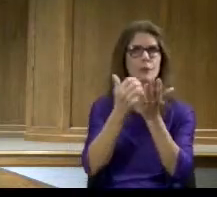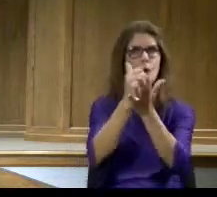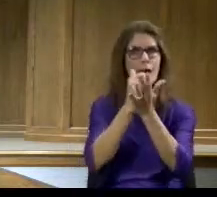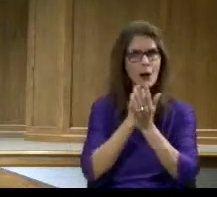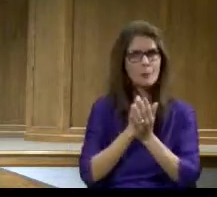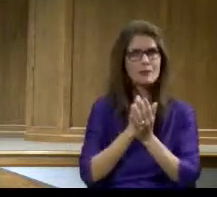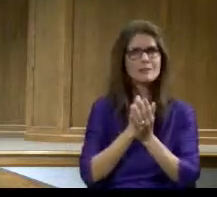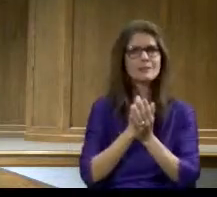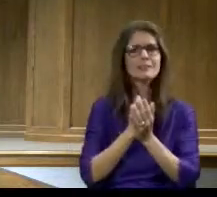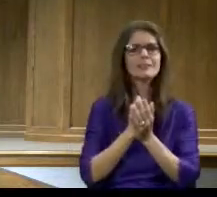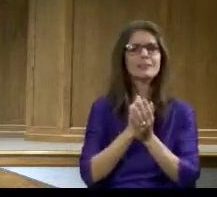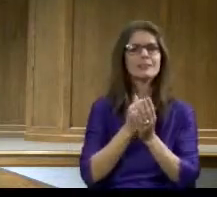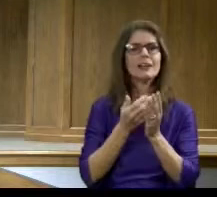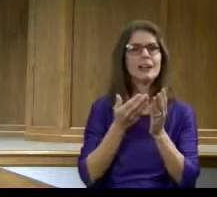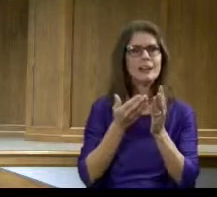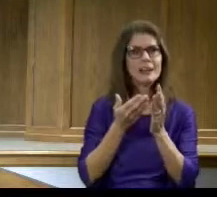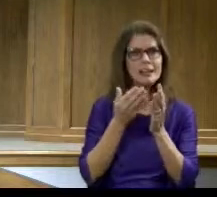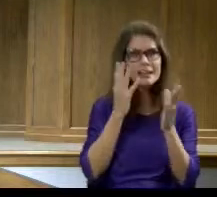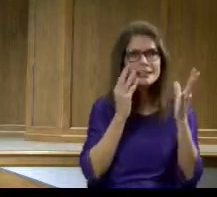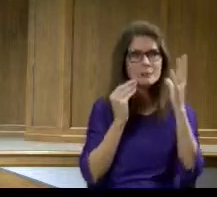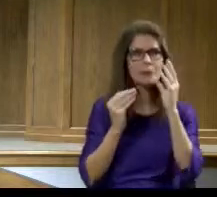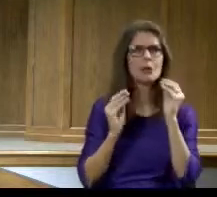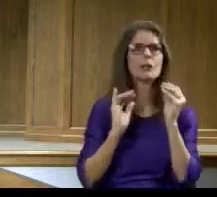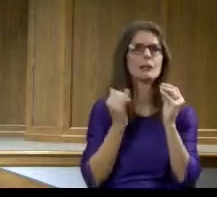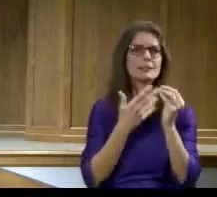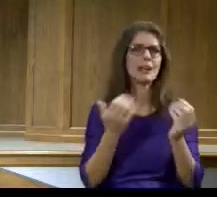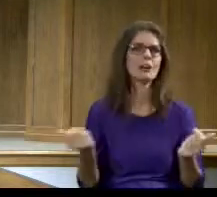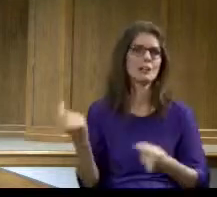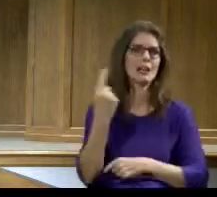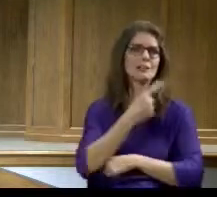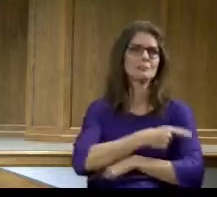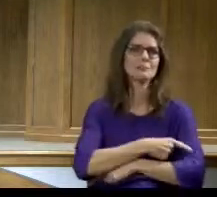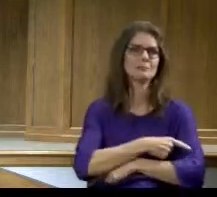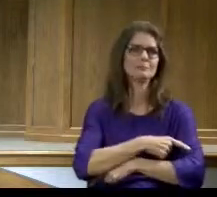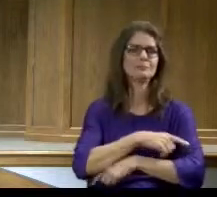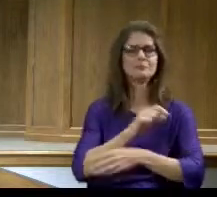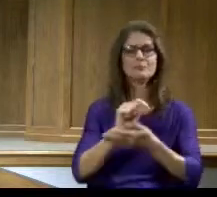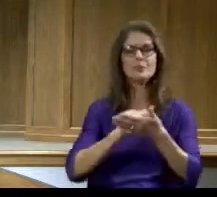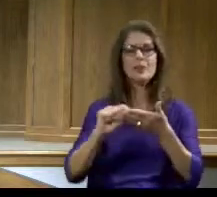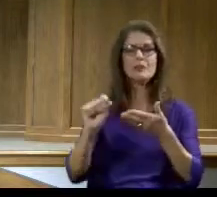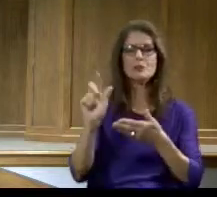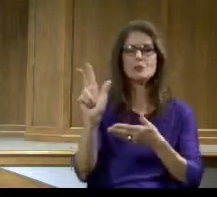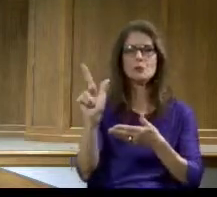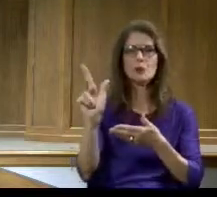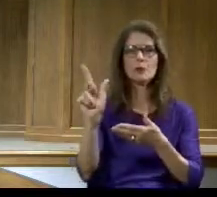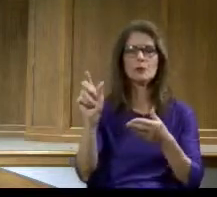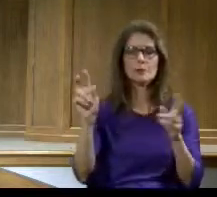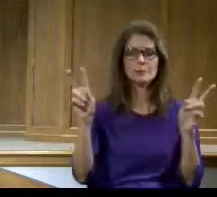Let's start. I want to ask you to look at your Bible, if you would. Verse 23.